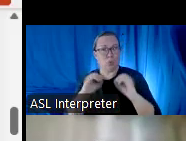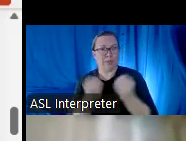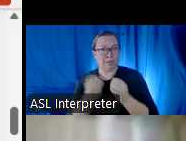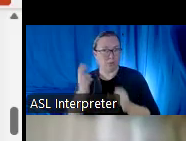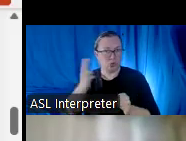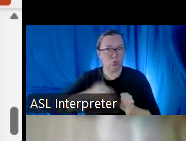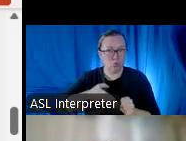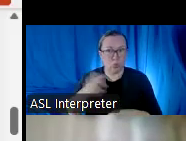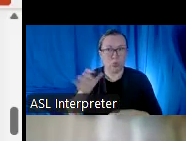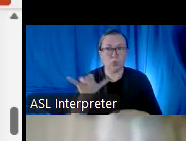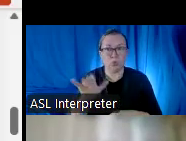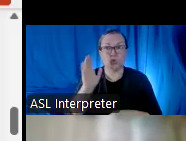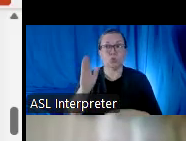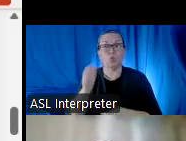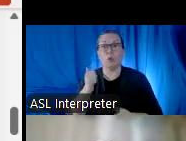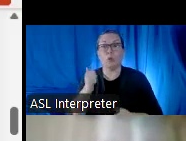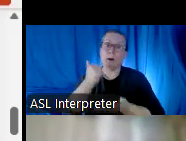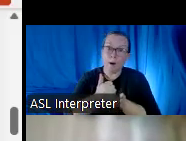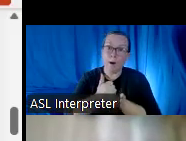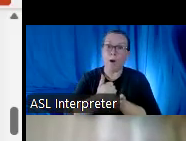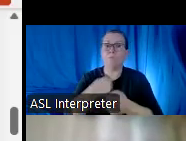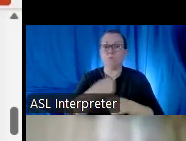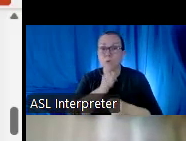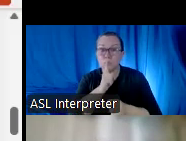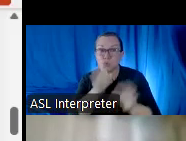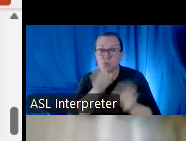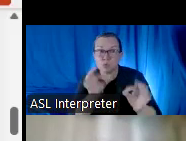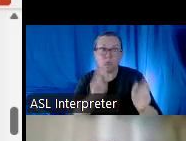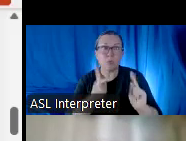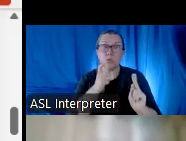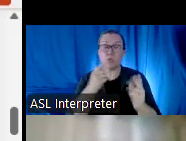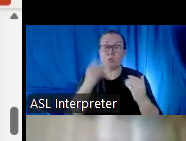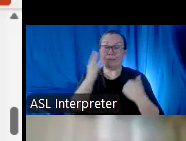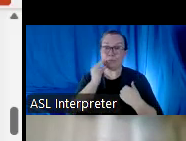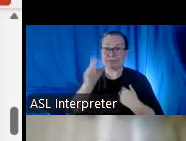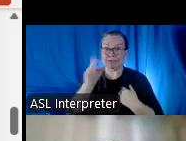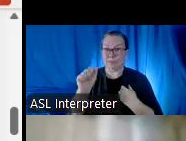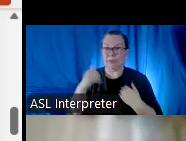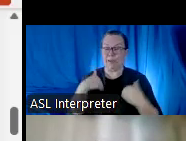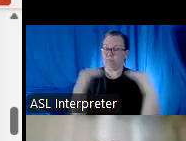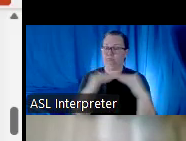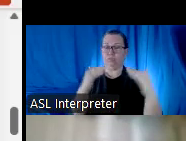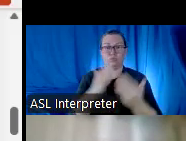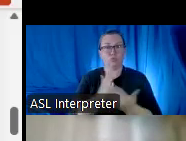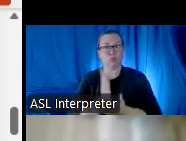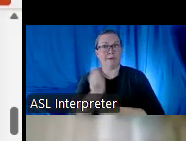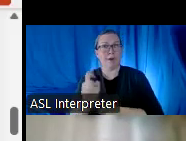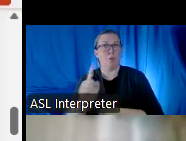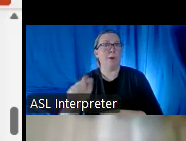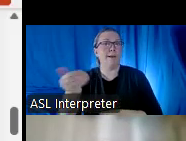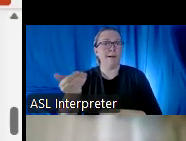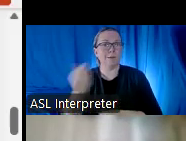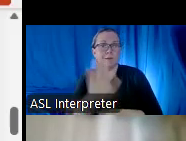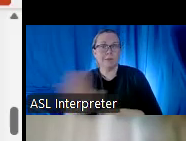us that assist with ensuring people who experience disabilities have the same rights as anyone else in their